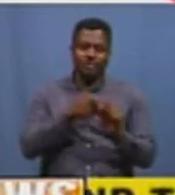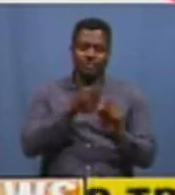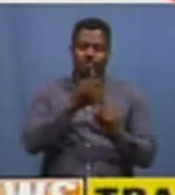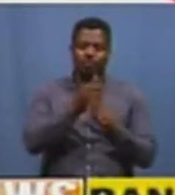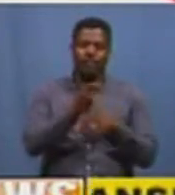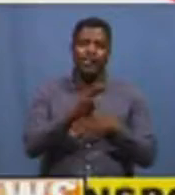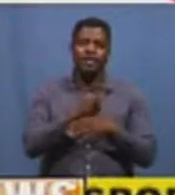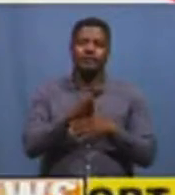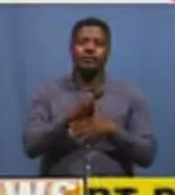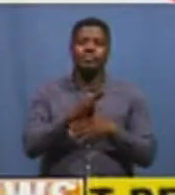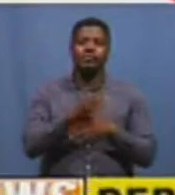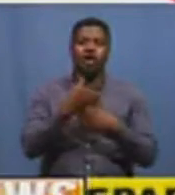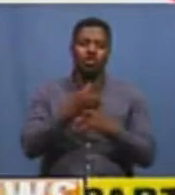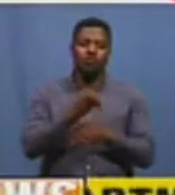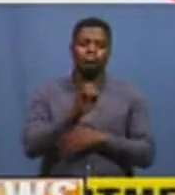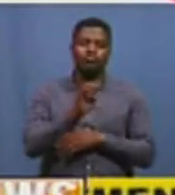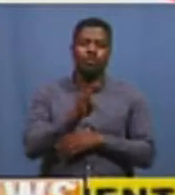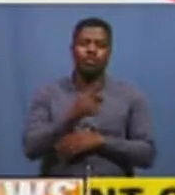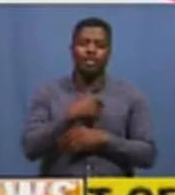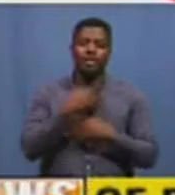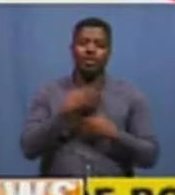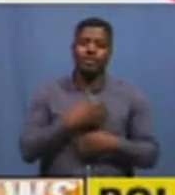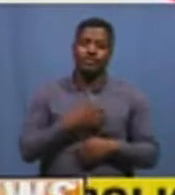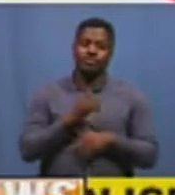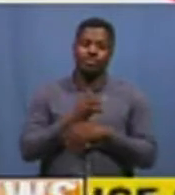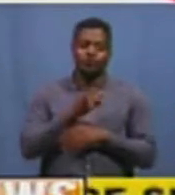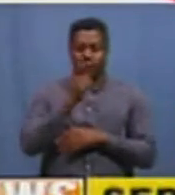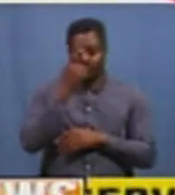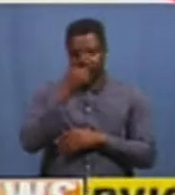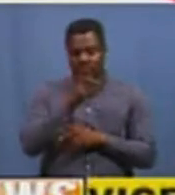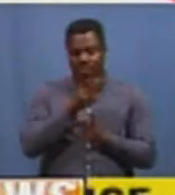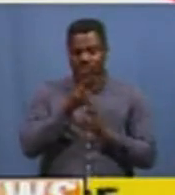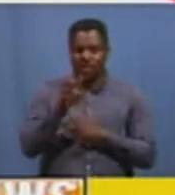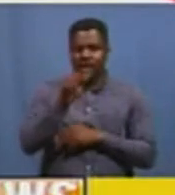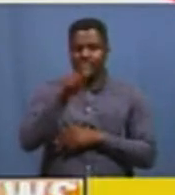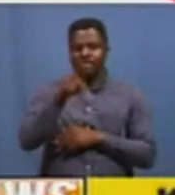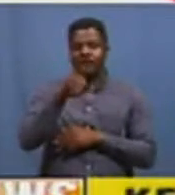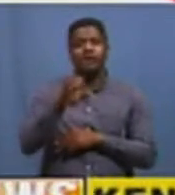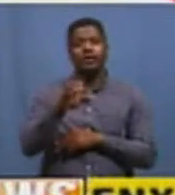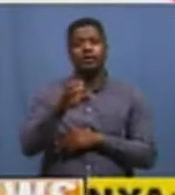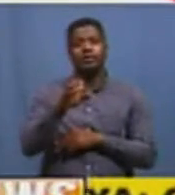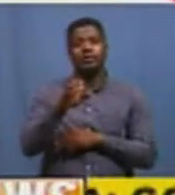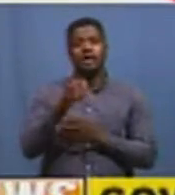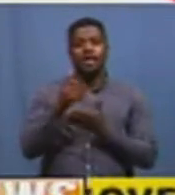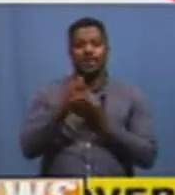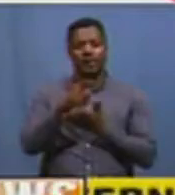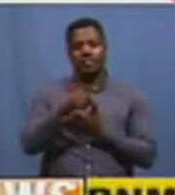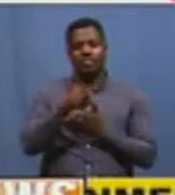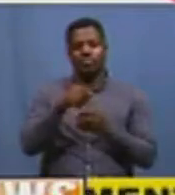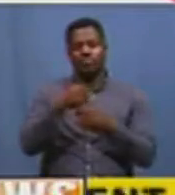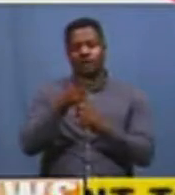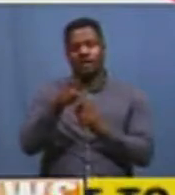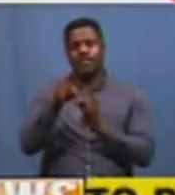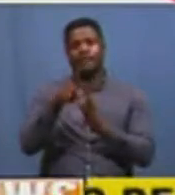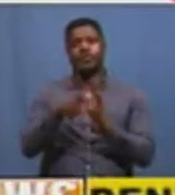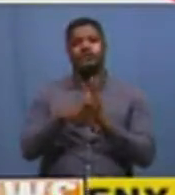own businesses and create jobs. But I wish to advise the government to look up to the APC to help them roll out that